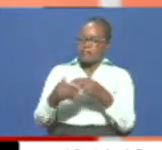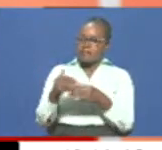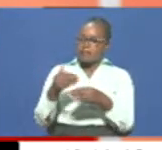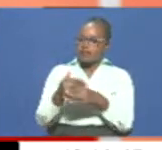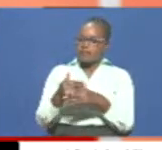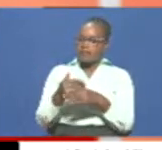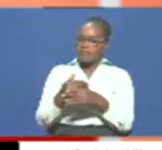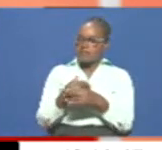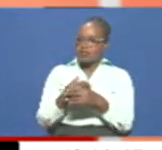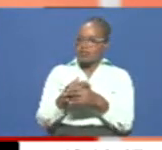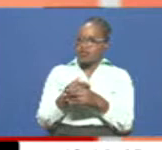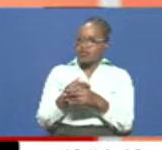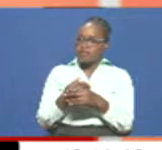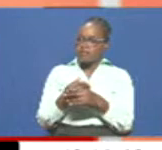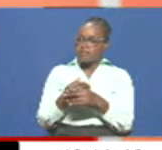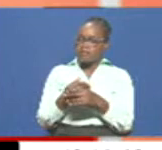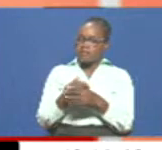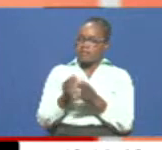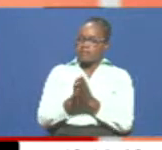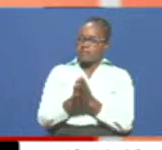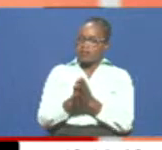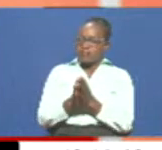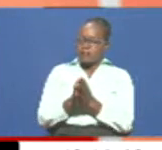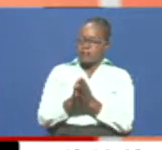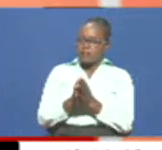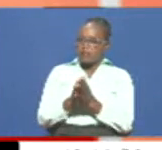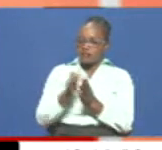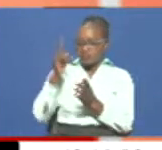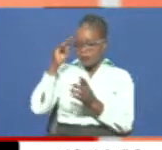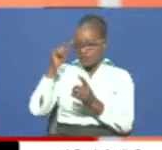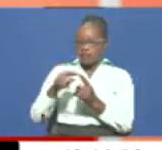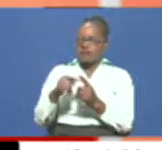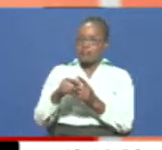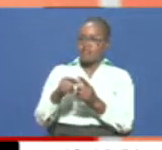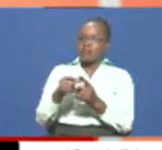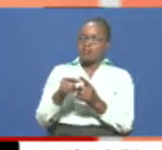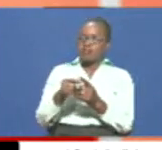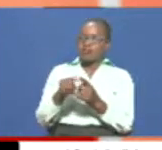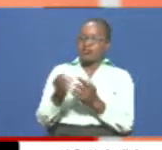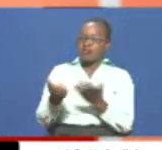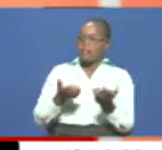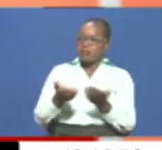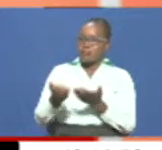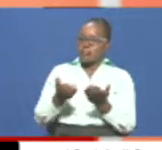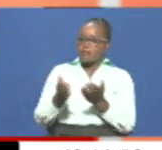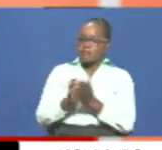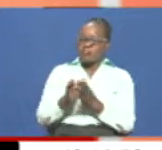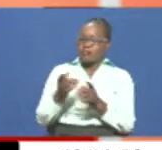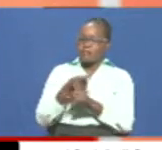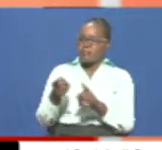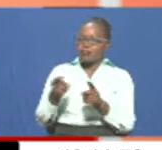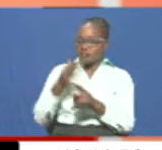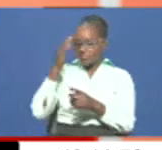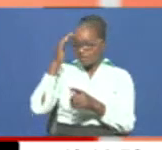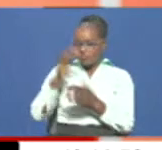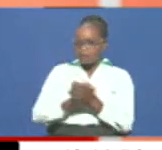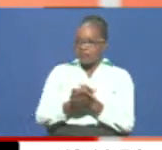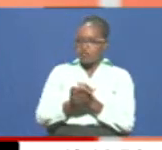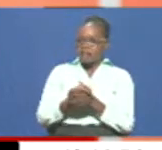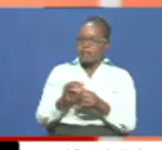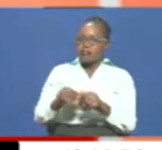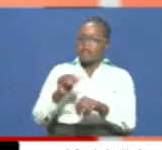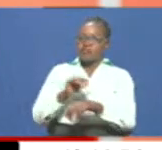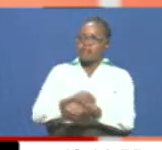infrastructure. Mm-hmm. Though that's not a main core business of the National Olympic Committee, but we believe the continuing good working relationship with government